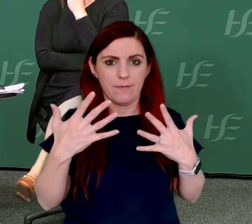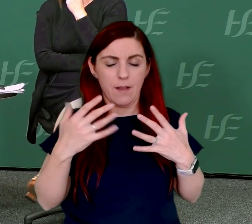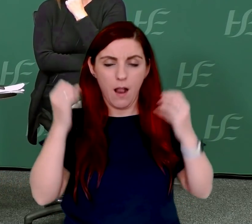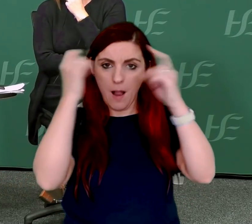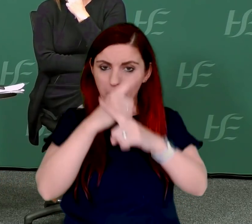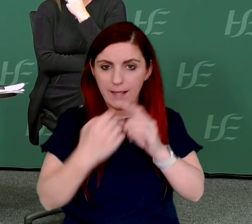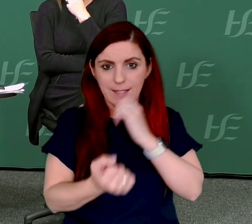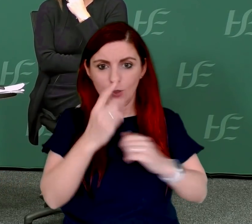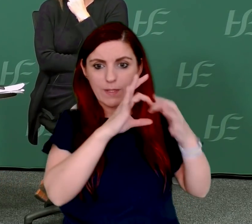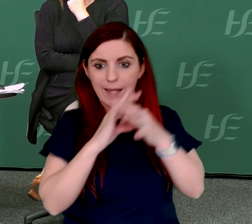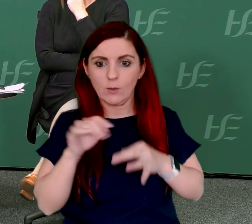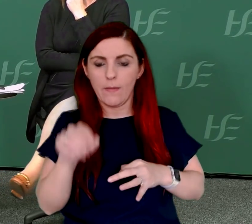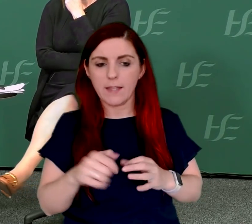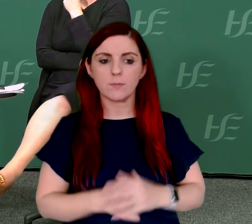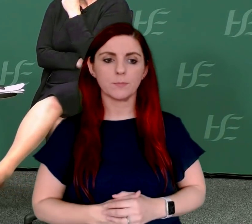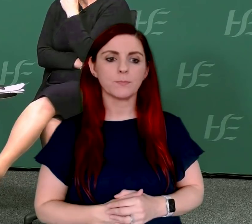I suppose just make the point that